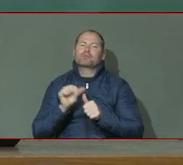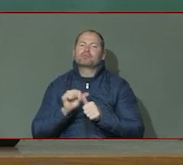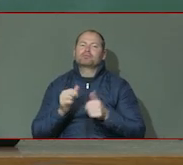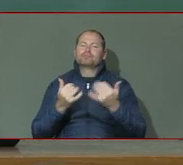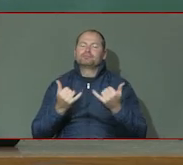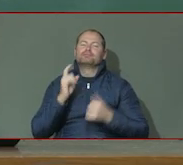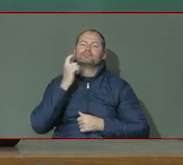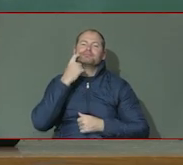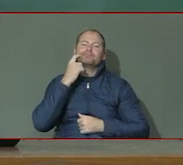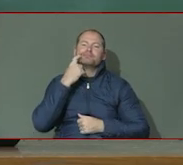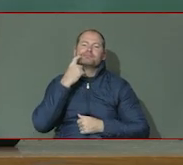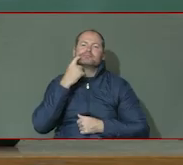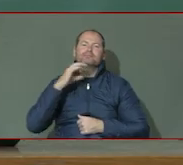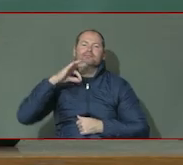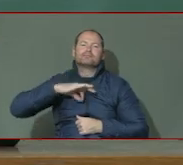Candy,